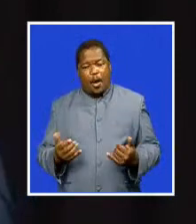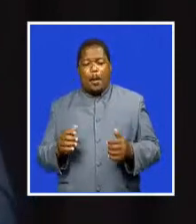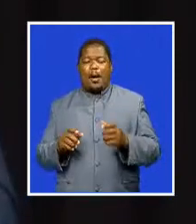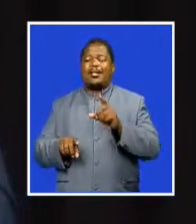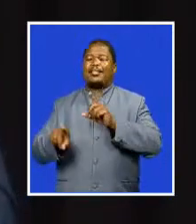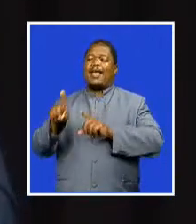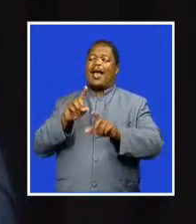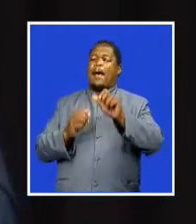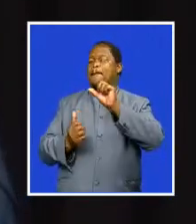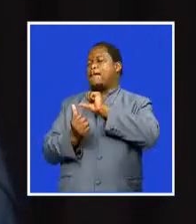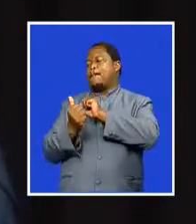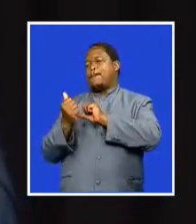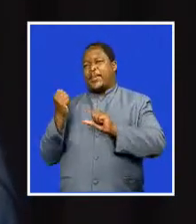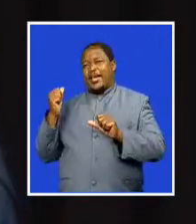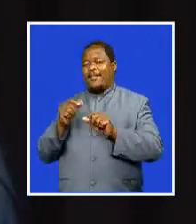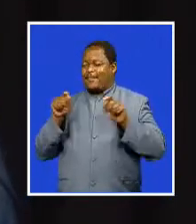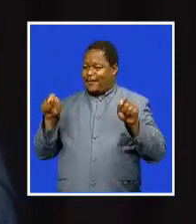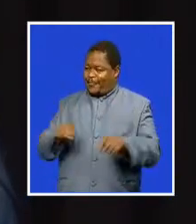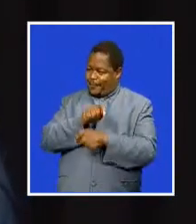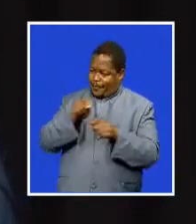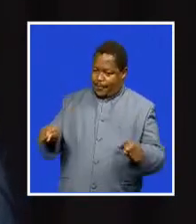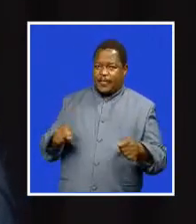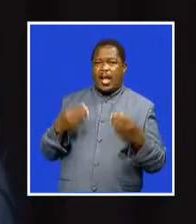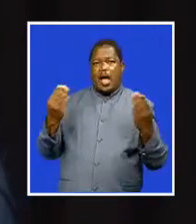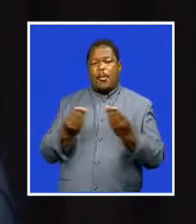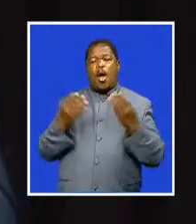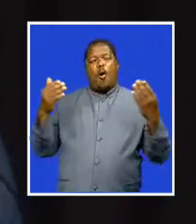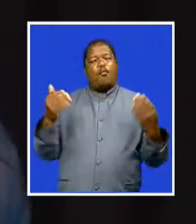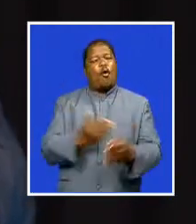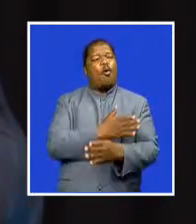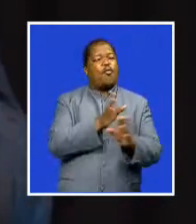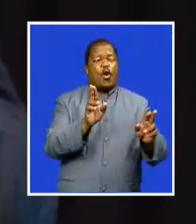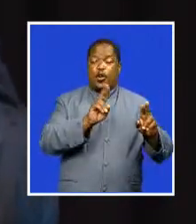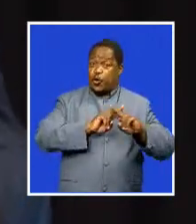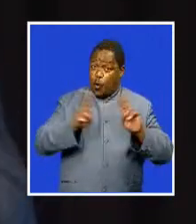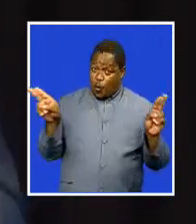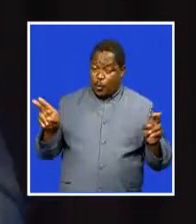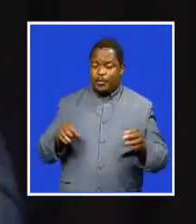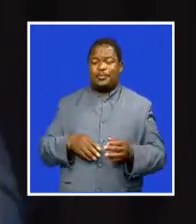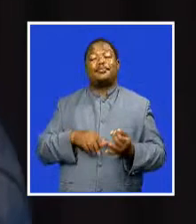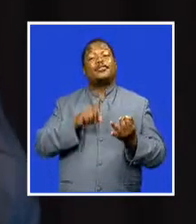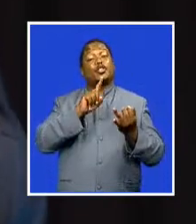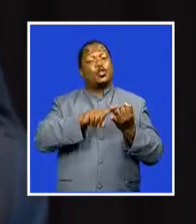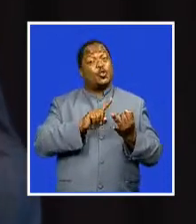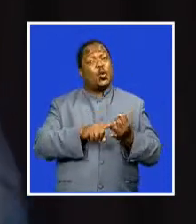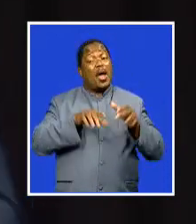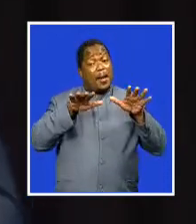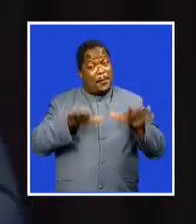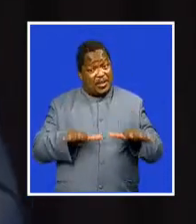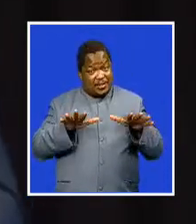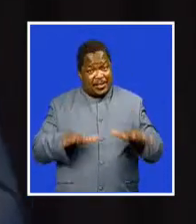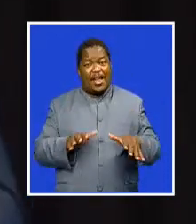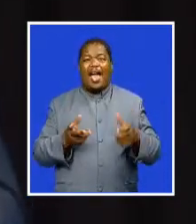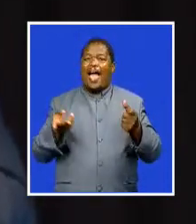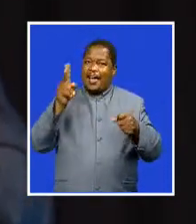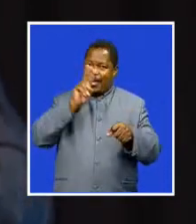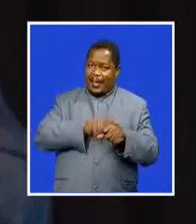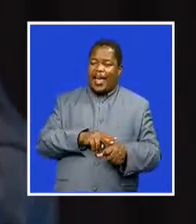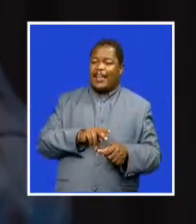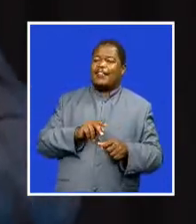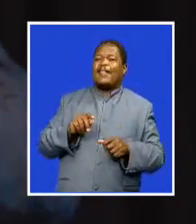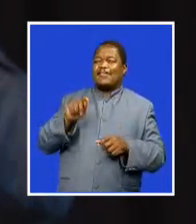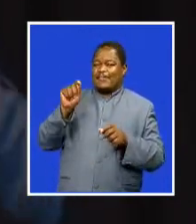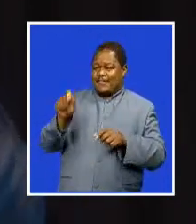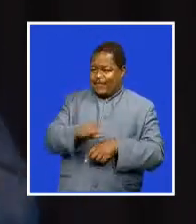i-lockdown England nakhona kulu-introduce i-lockdown nakubo Italy ngoba